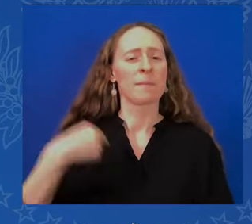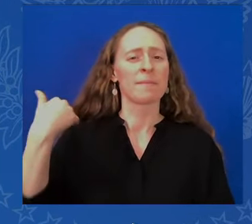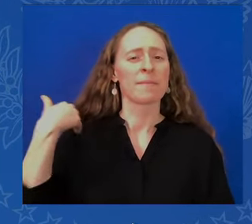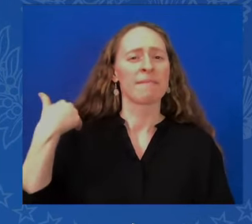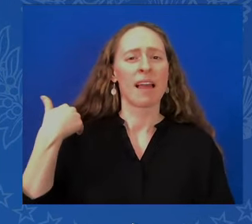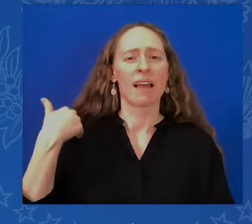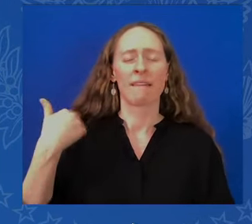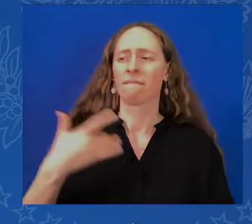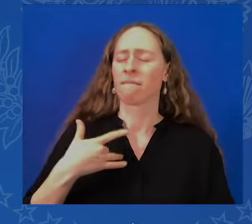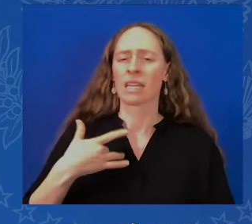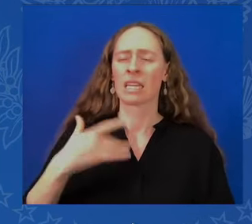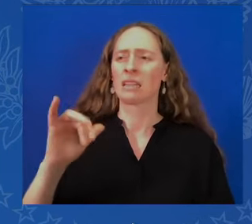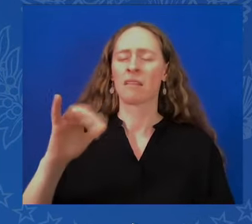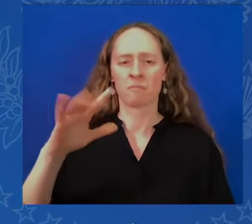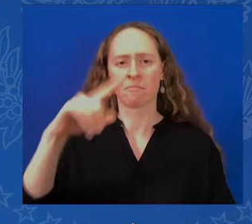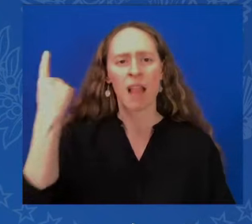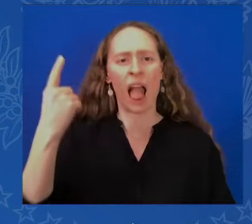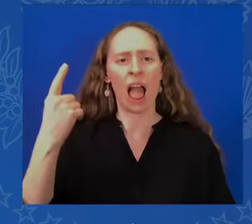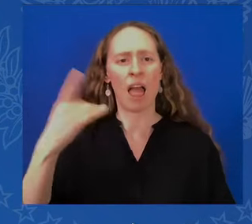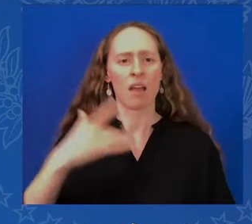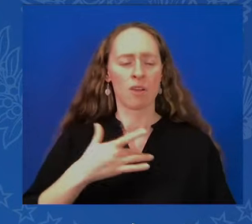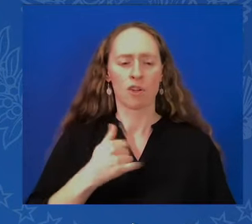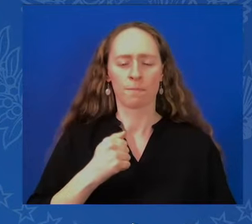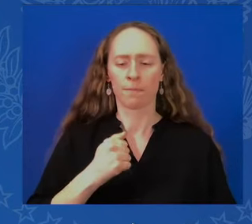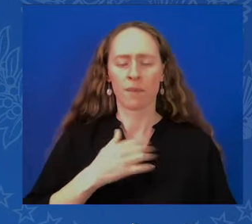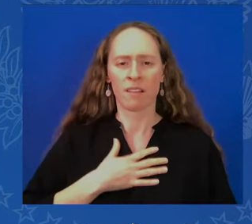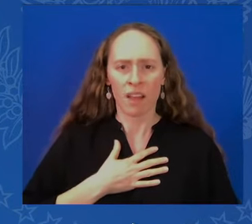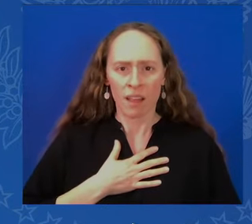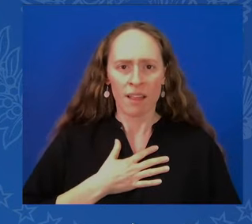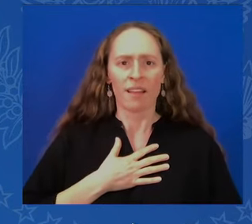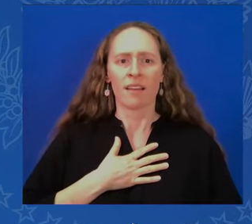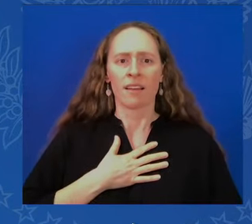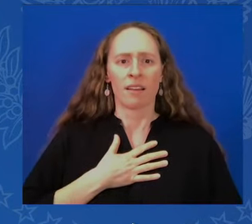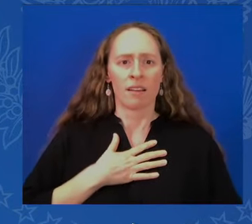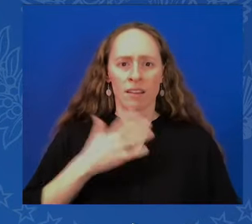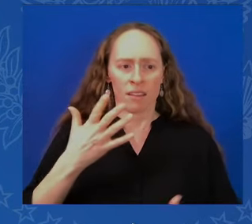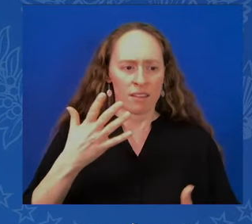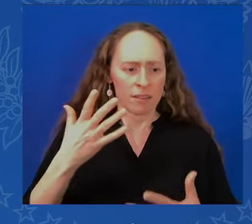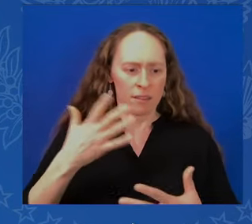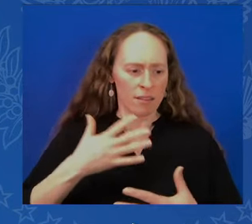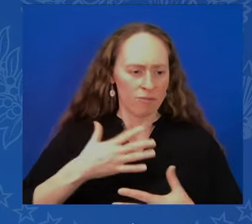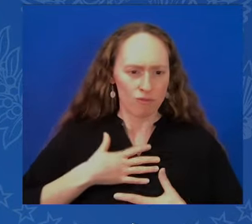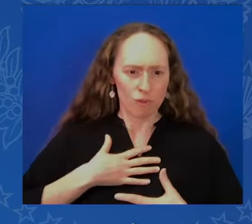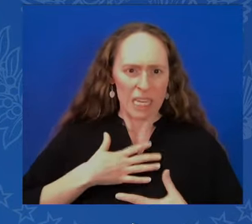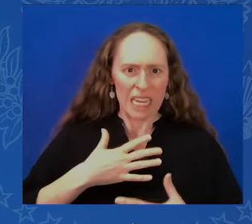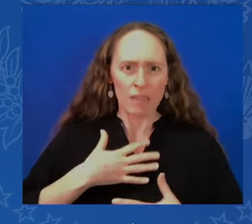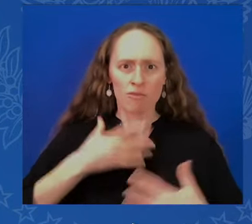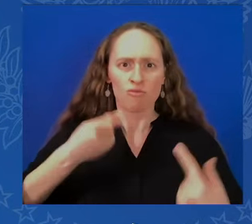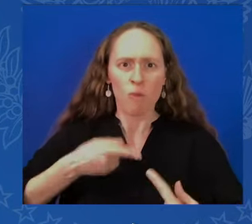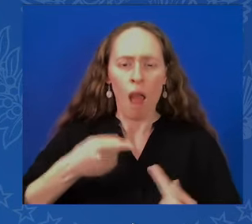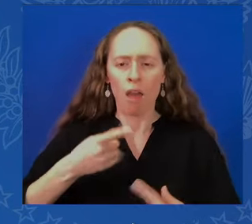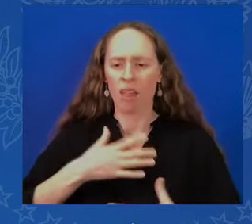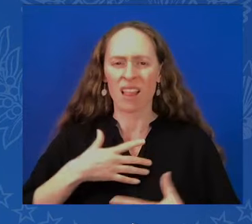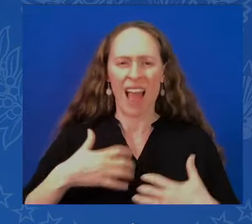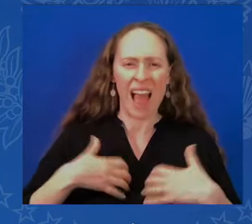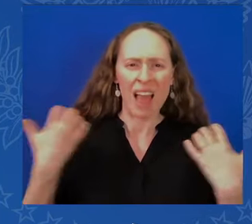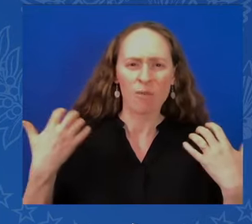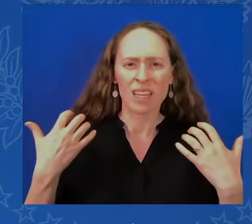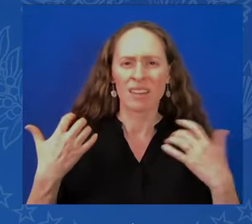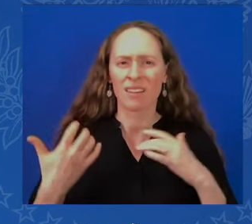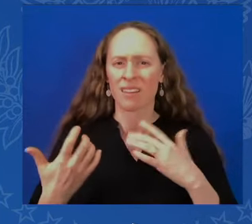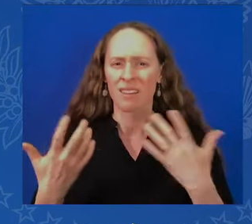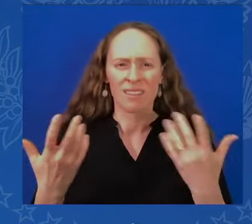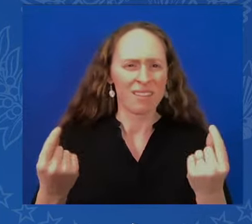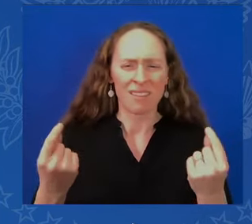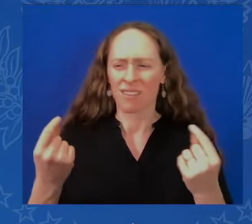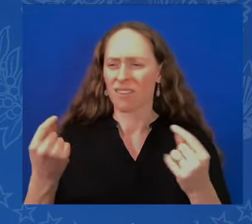to breathe. The anger, the pain, the depth of the loss is so profound. And we know